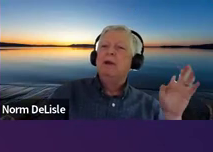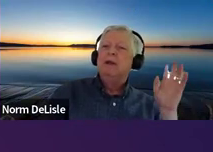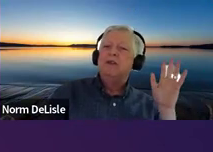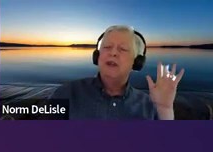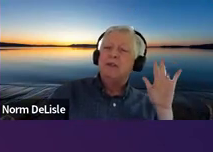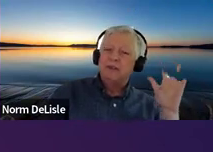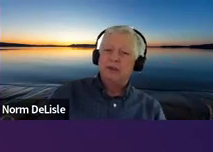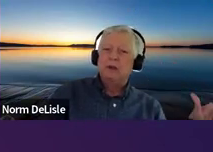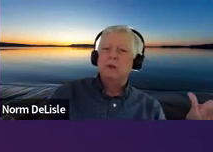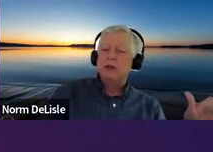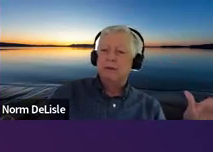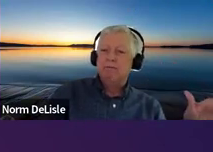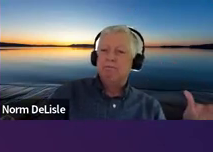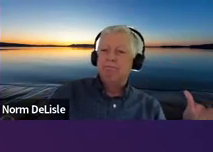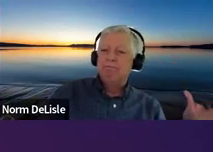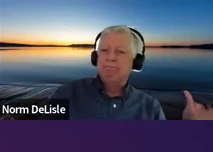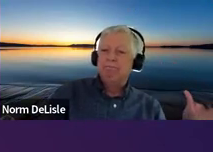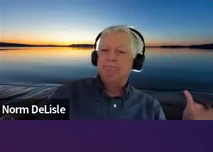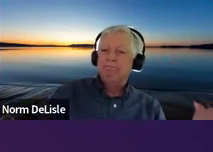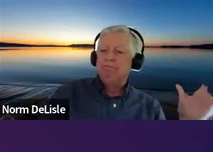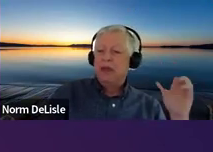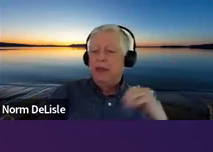problem. It's not the solution.